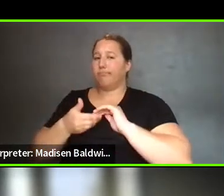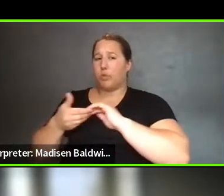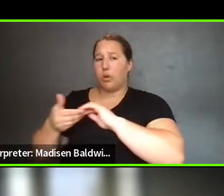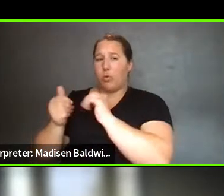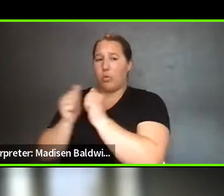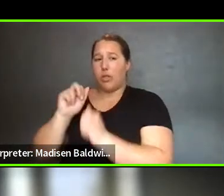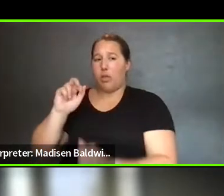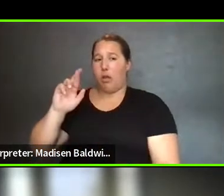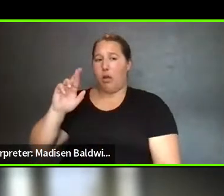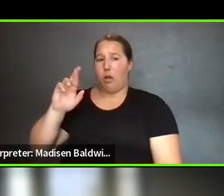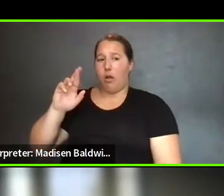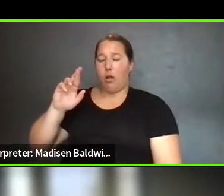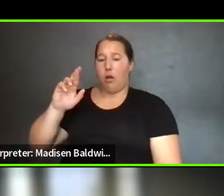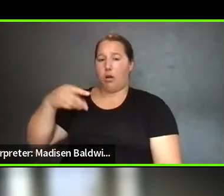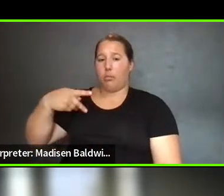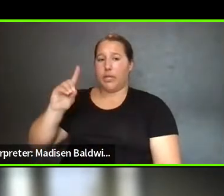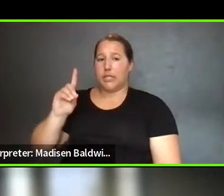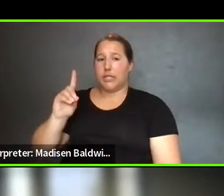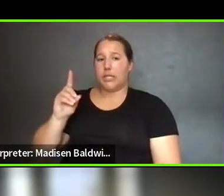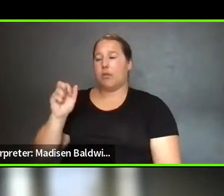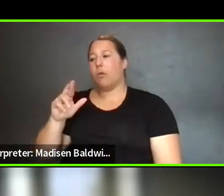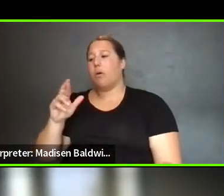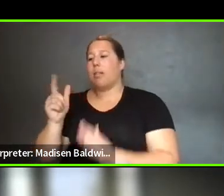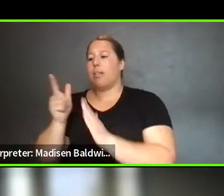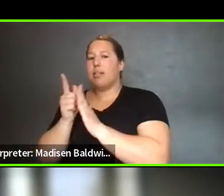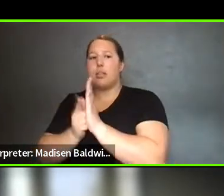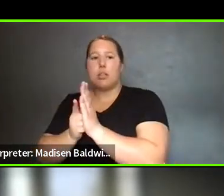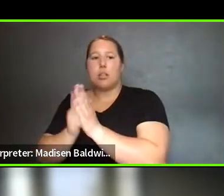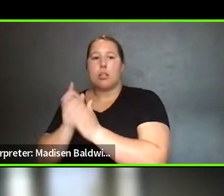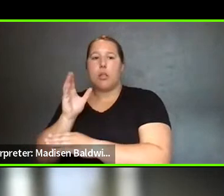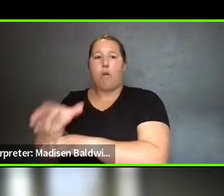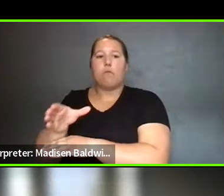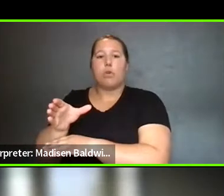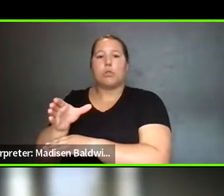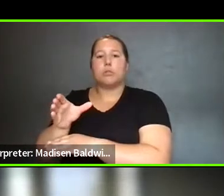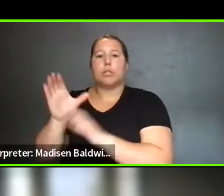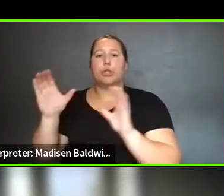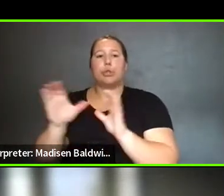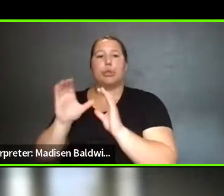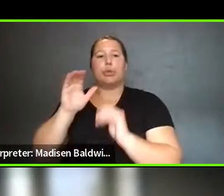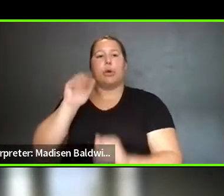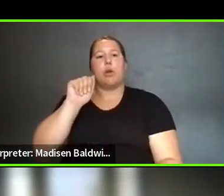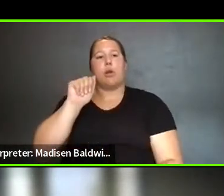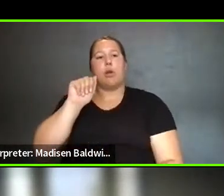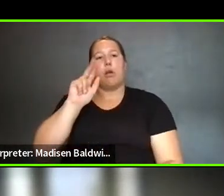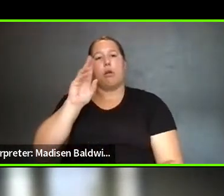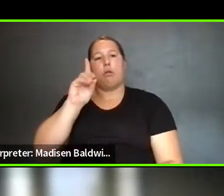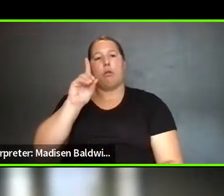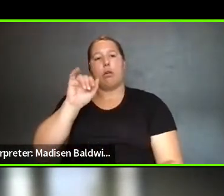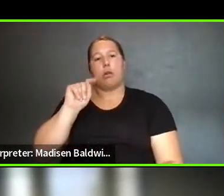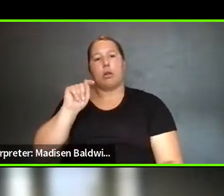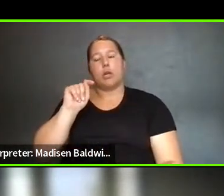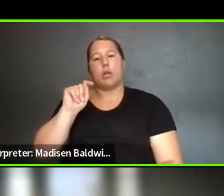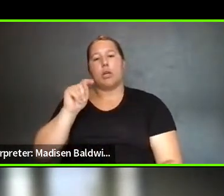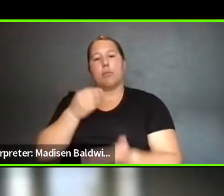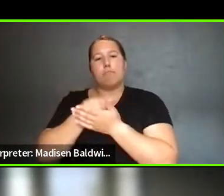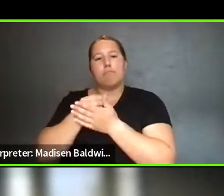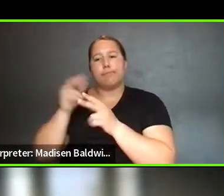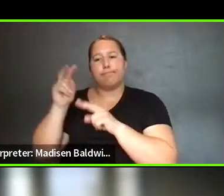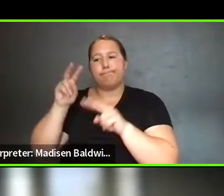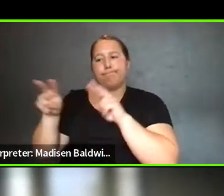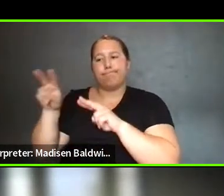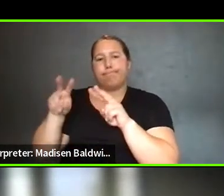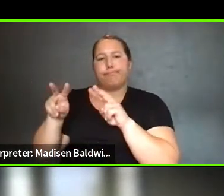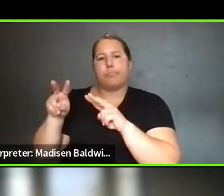RPD or some type of law enforcement to do like an audit for, hey, this area right here is not